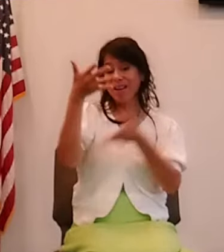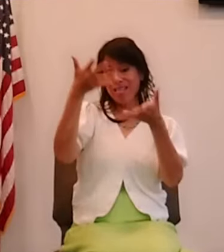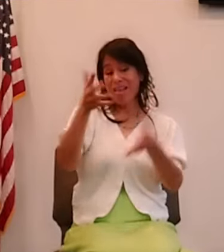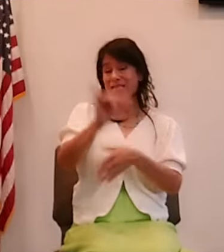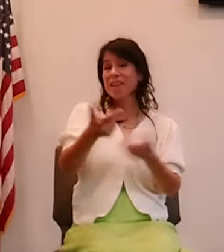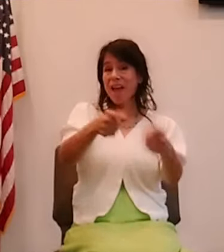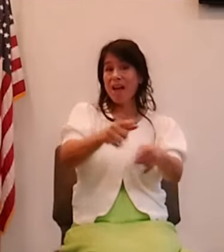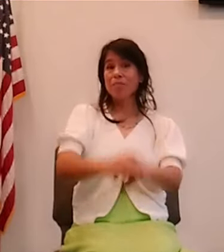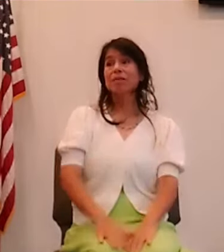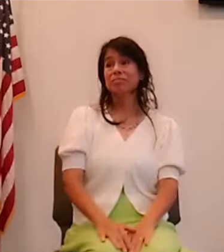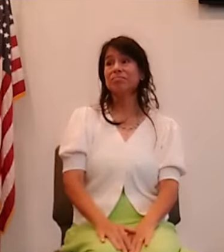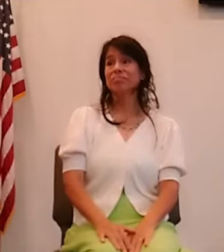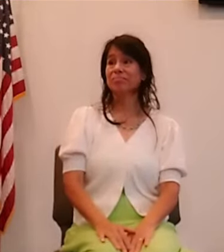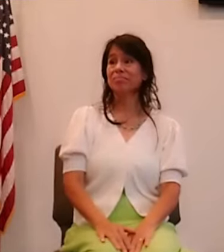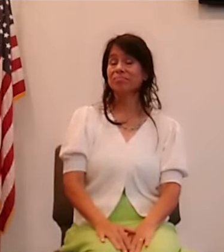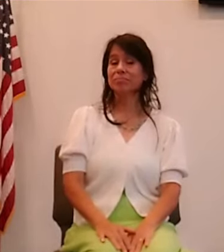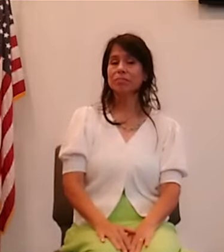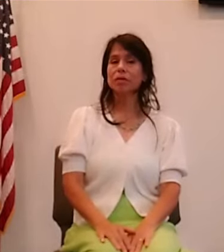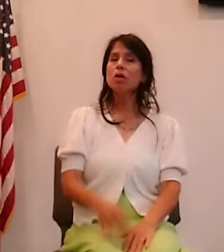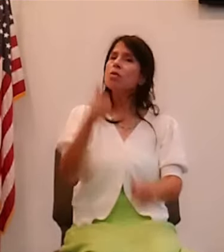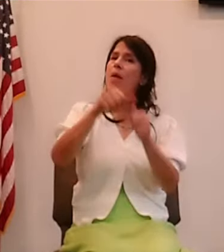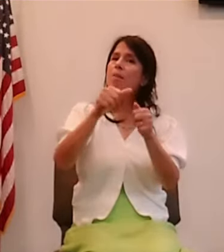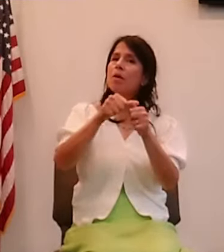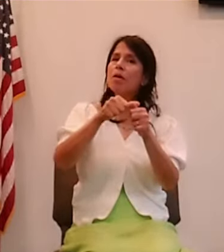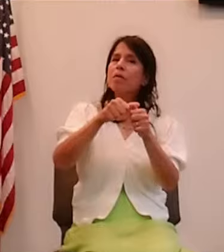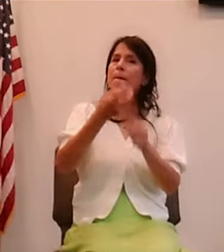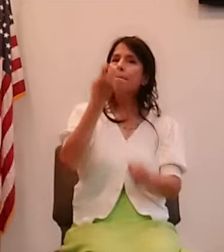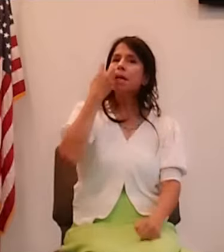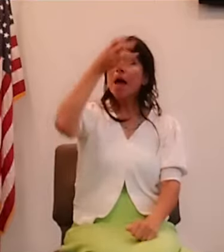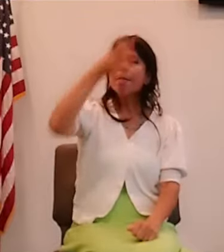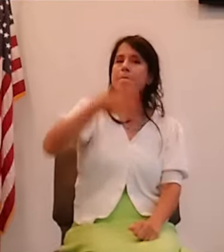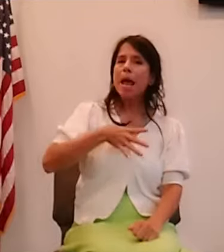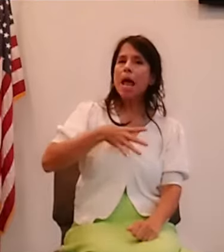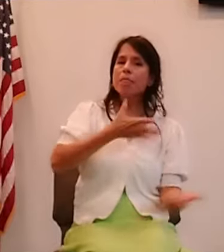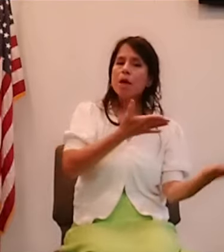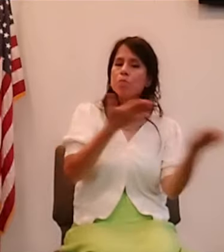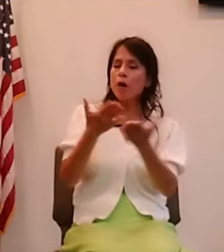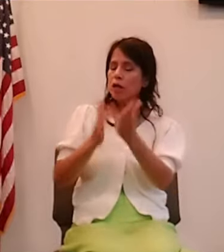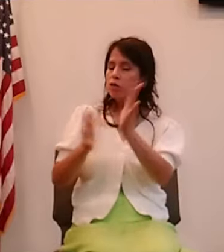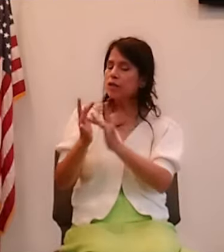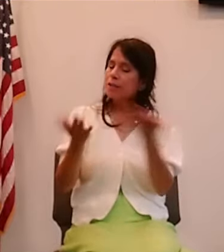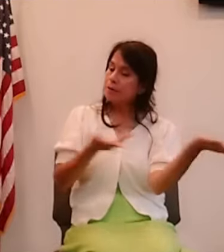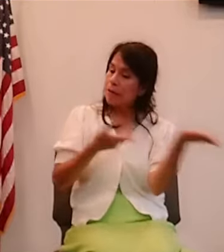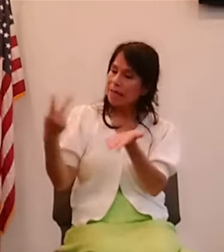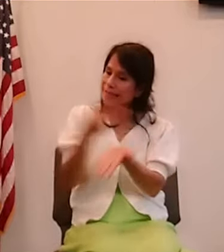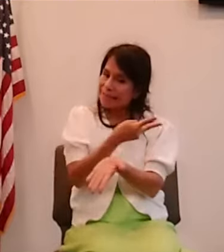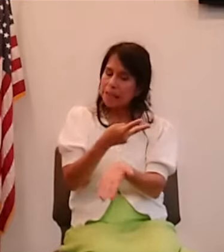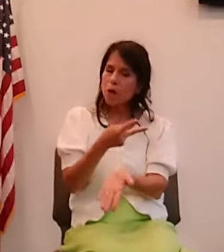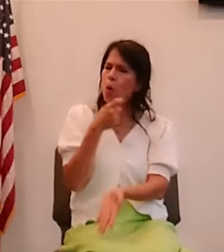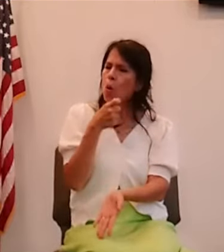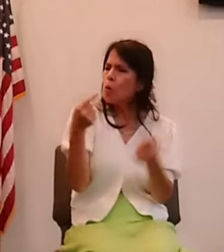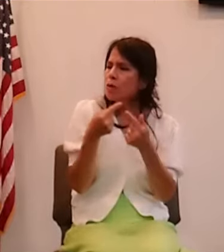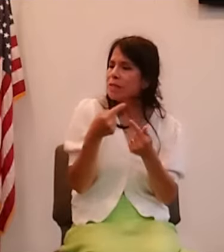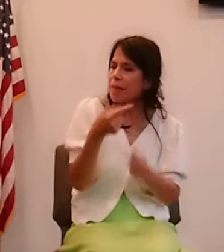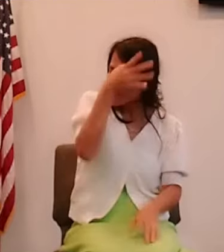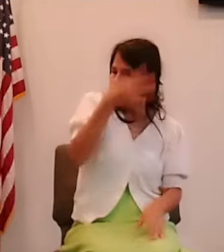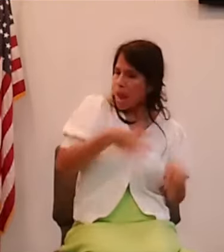You know, when they brought that blind man to Jesus and said, okay, the man's blind. They said, who sinned, this